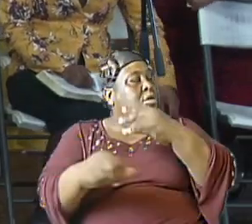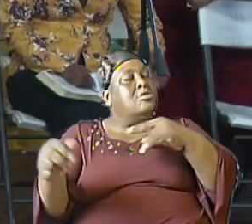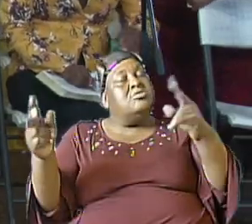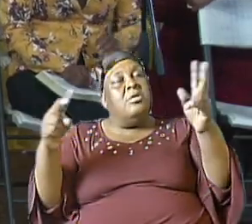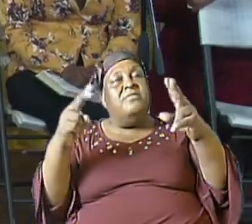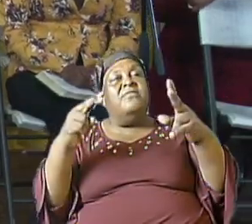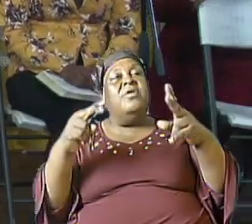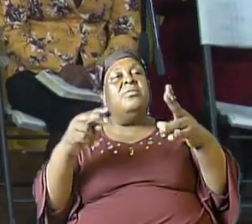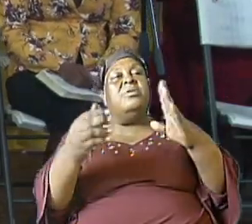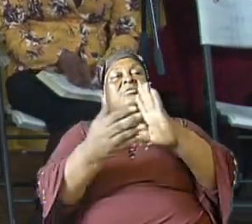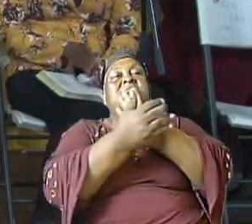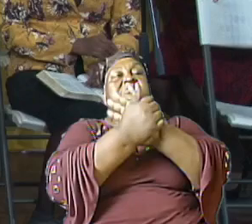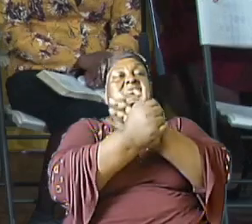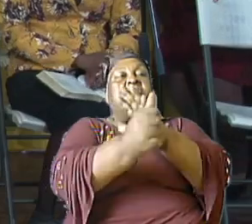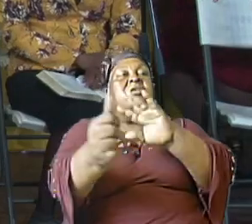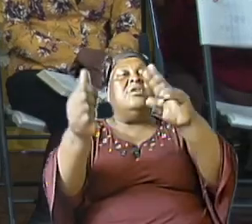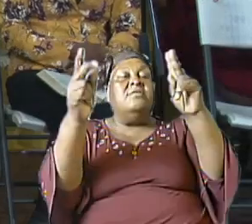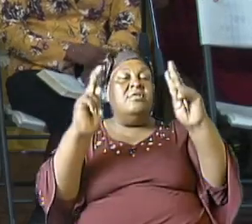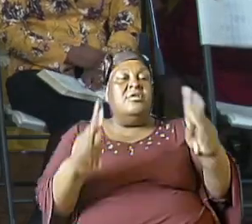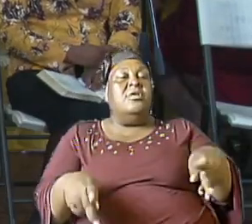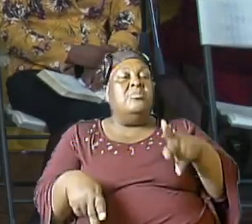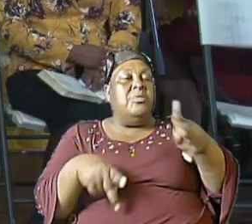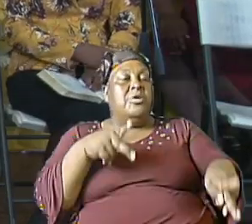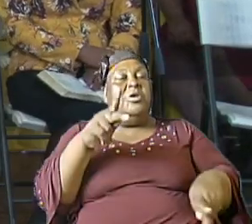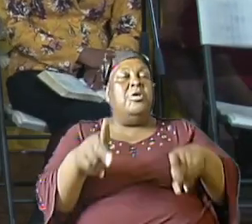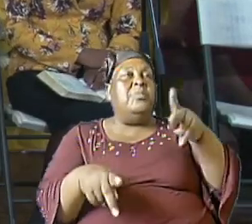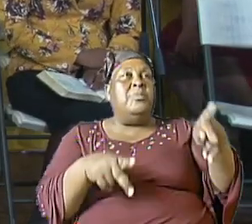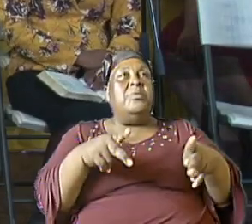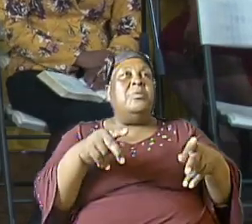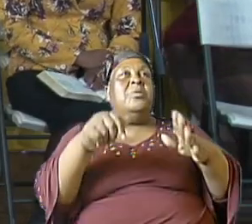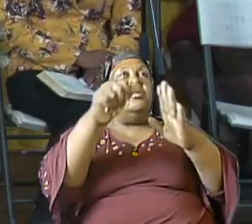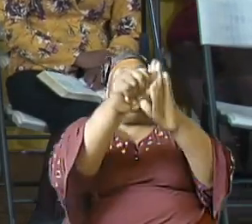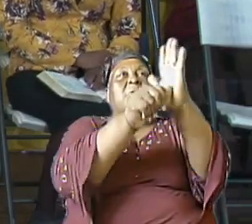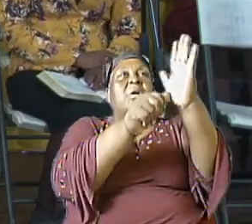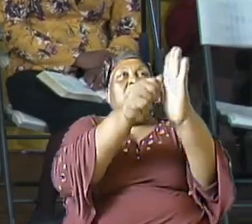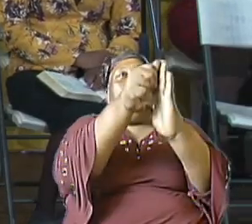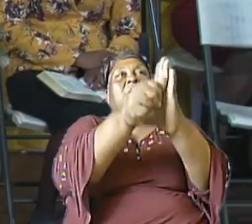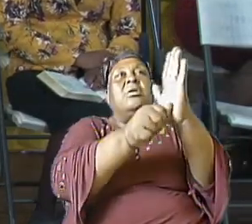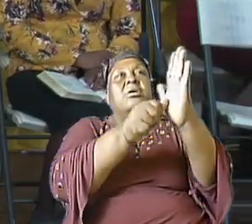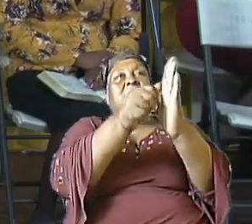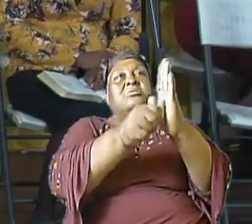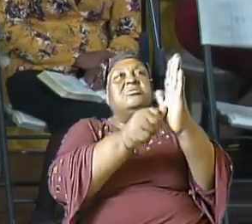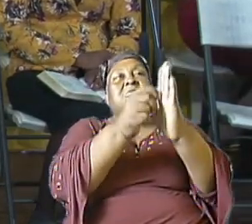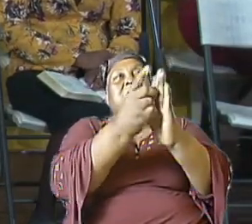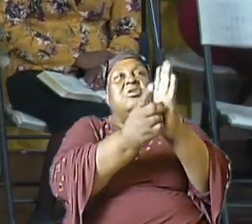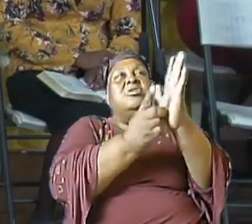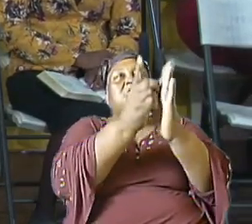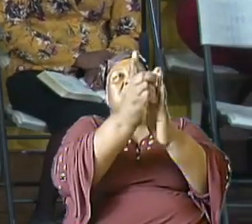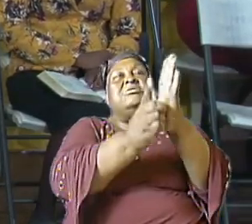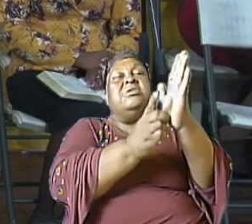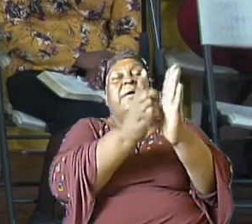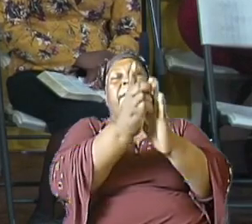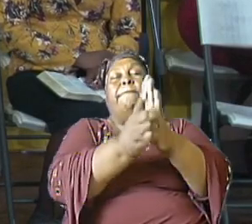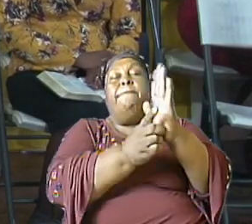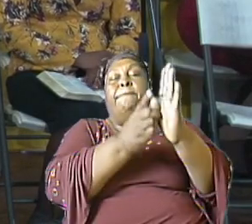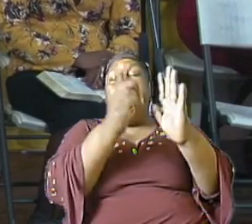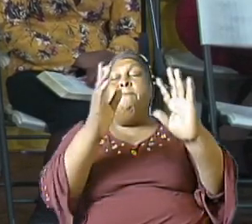some very skillful persons, artists, architects, designers,